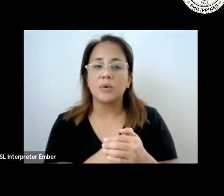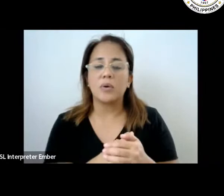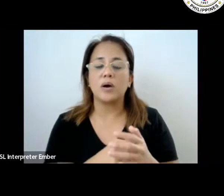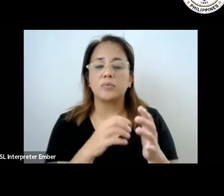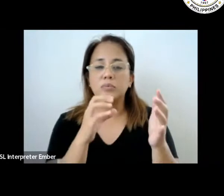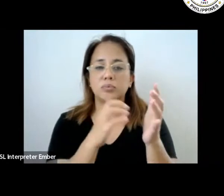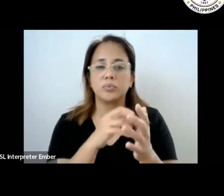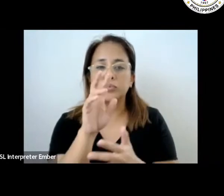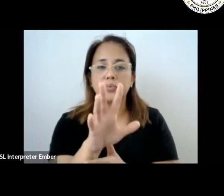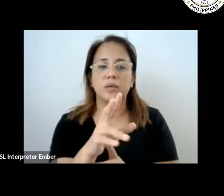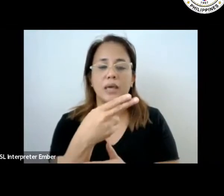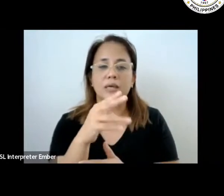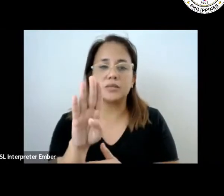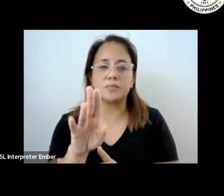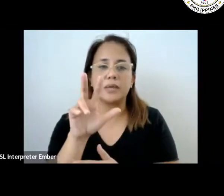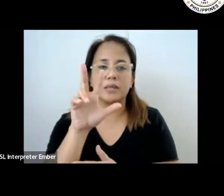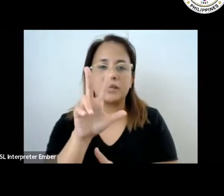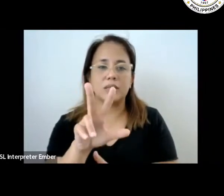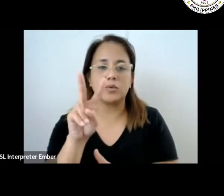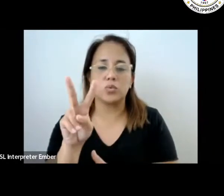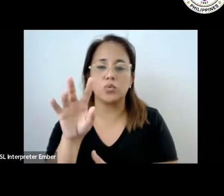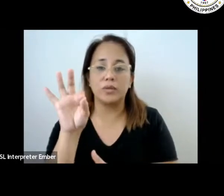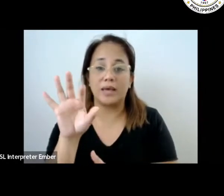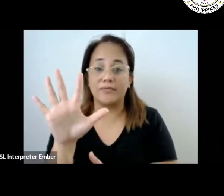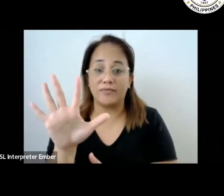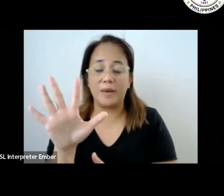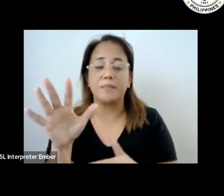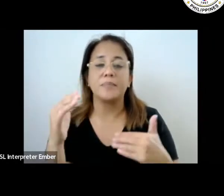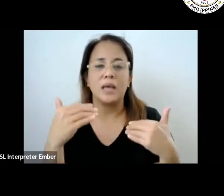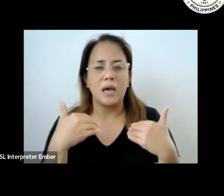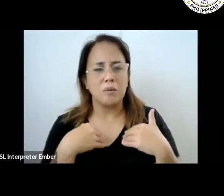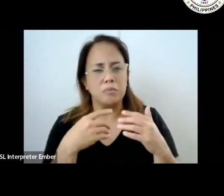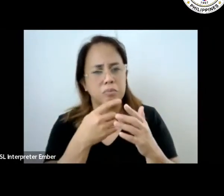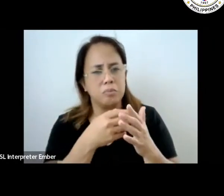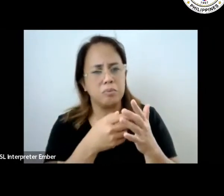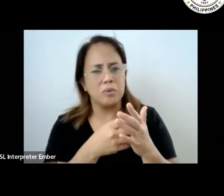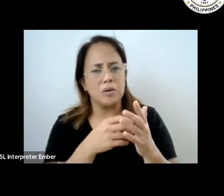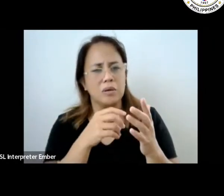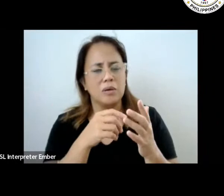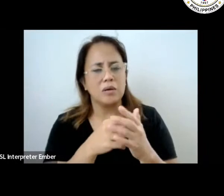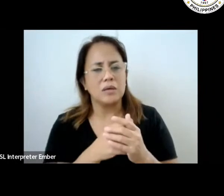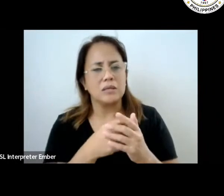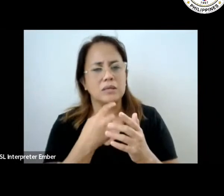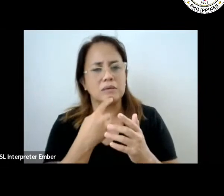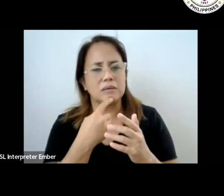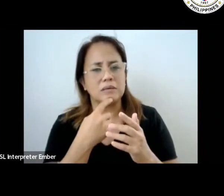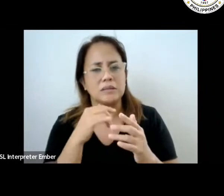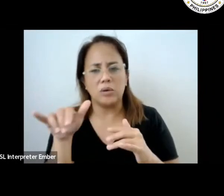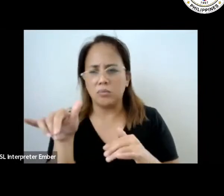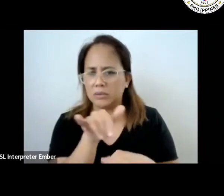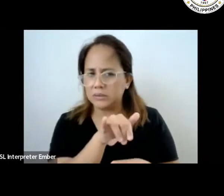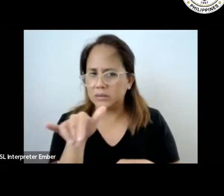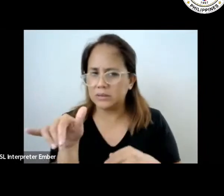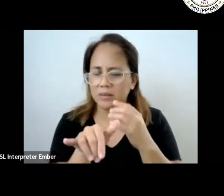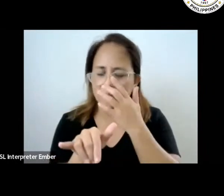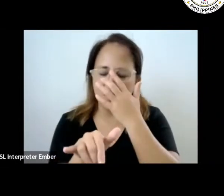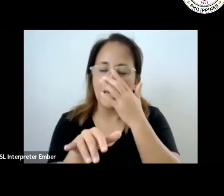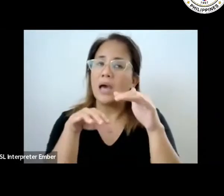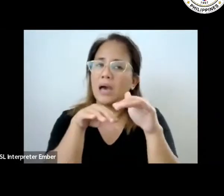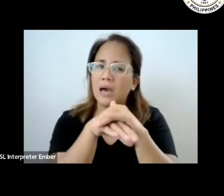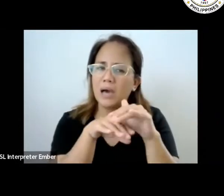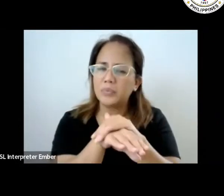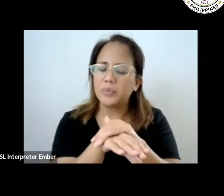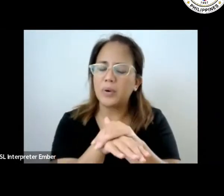of HB 3295 appears to have taken these two to be the same. Accessibility